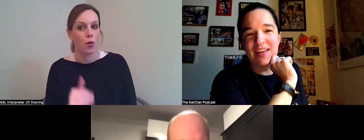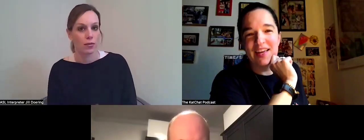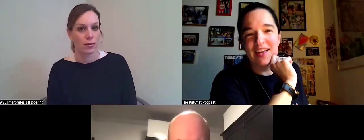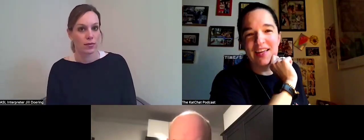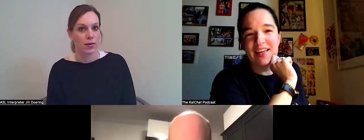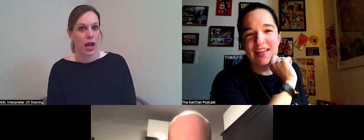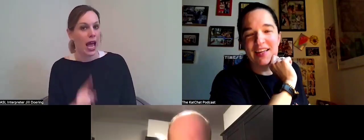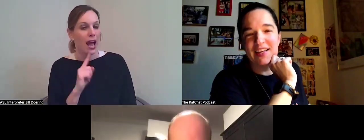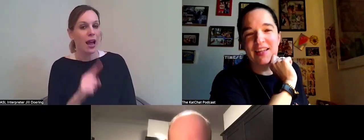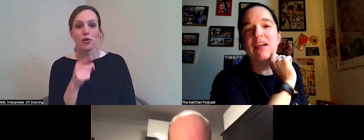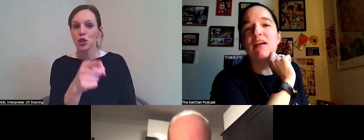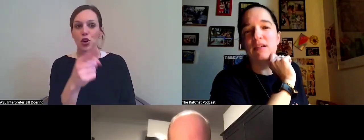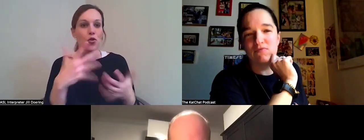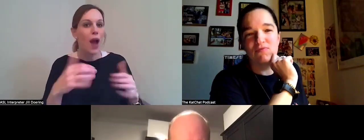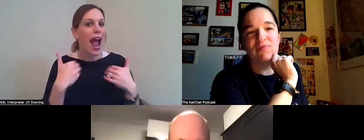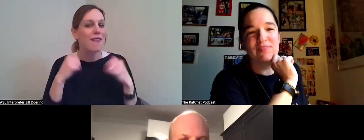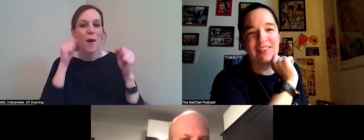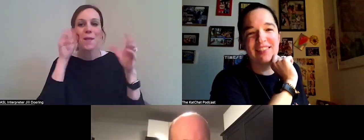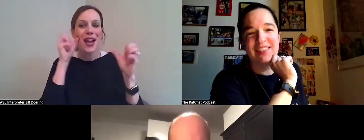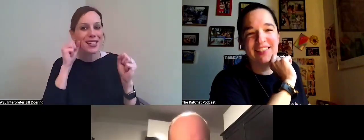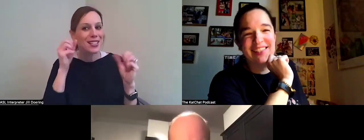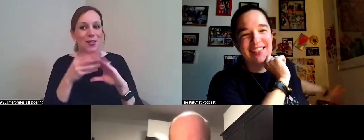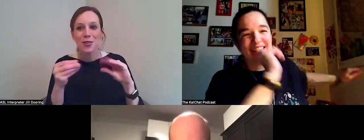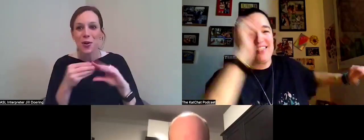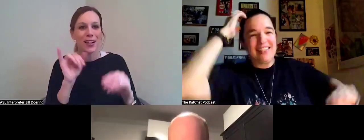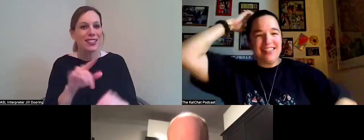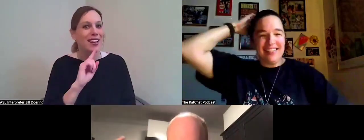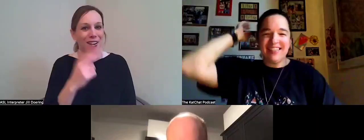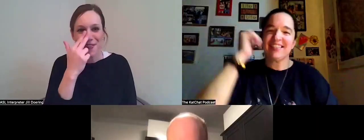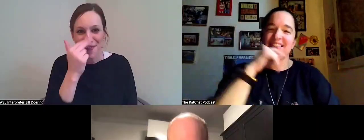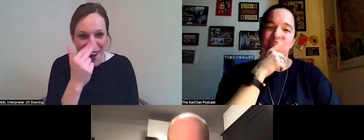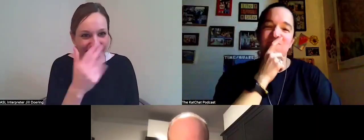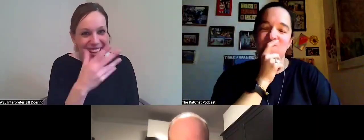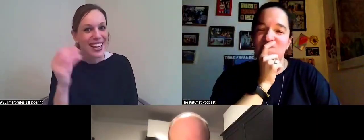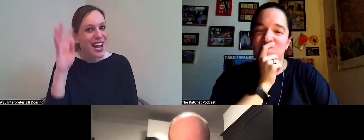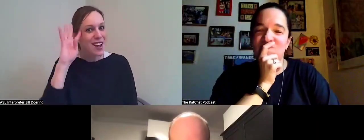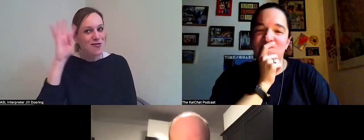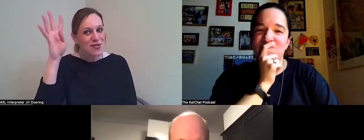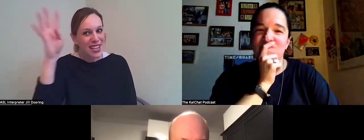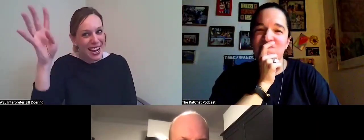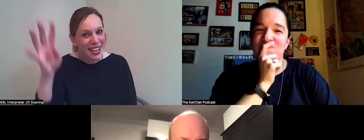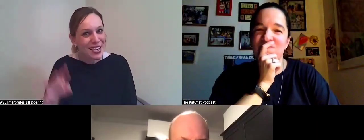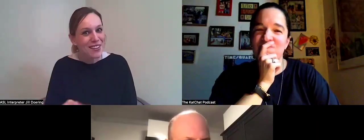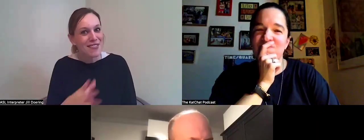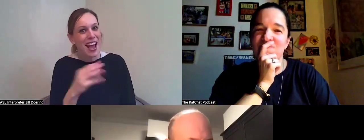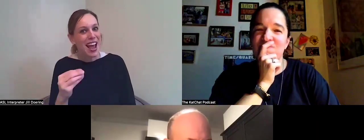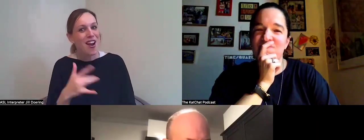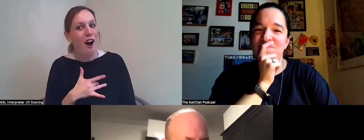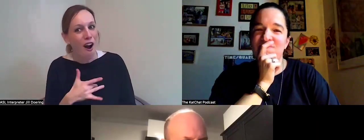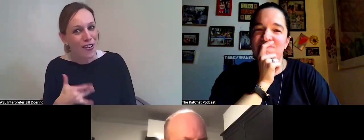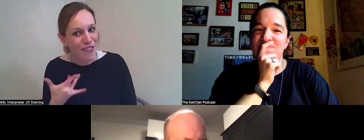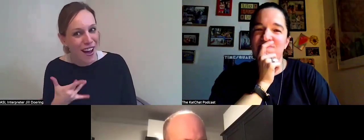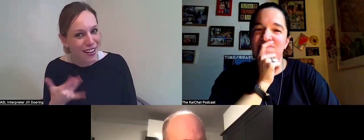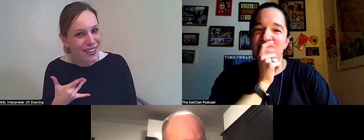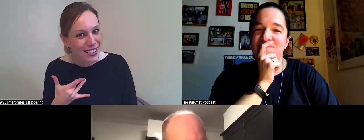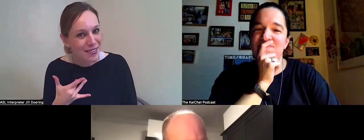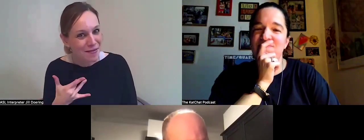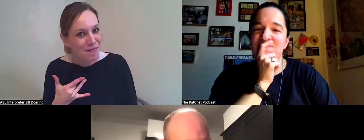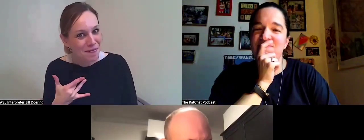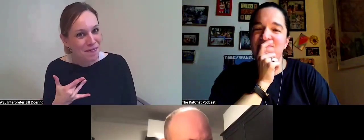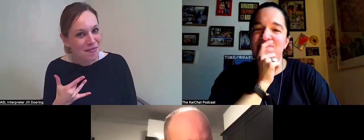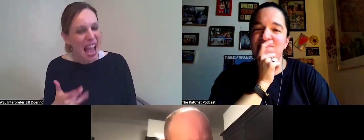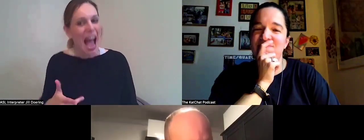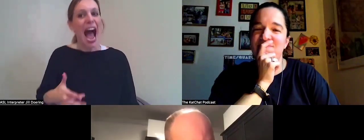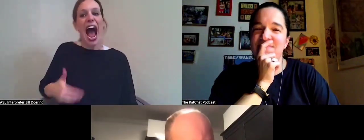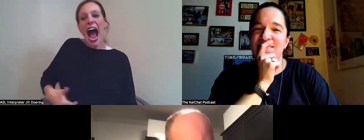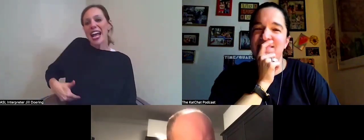have very amazing stories that are funny and creative and heartfelt. I just sense that you would